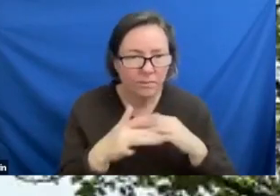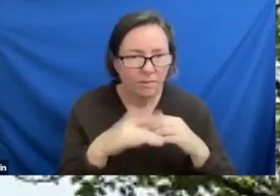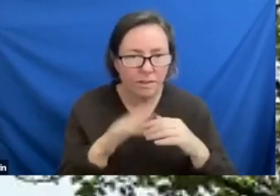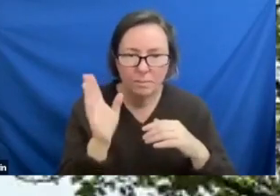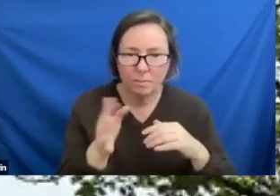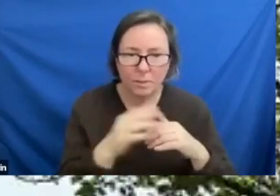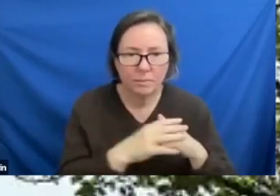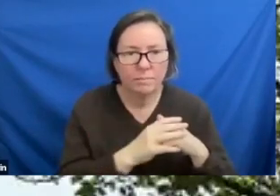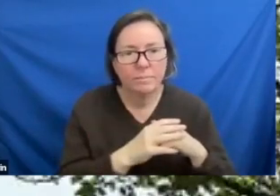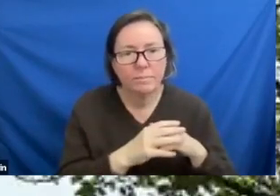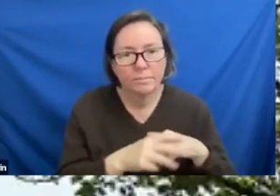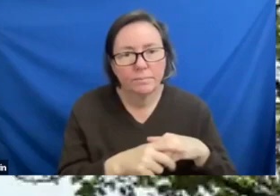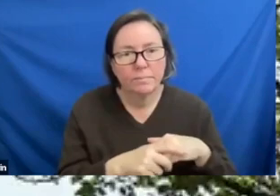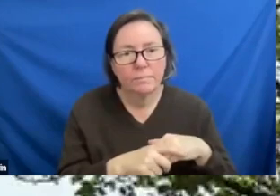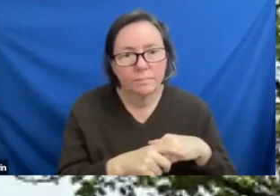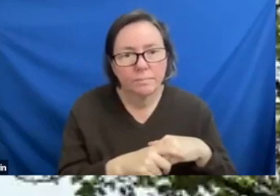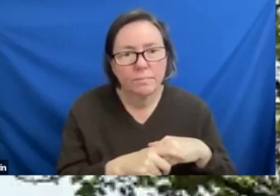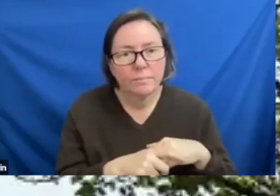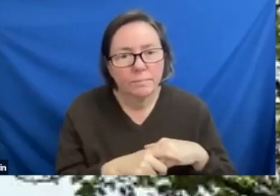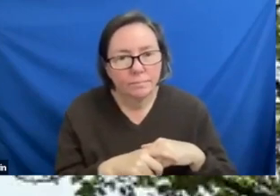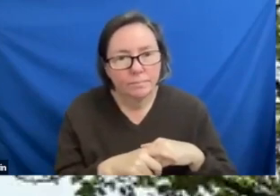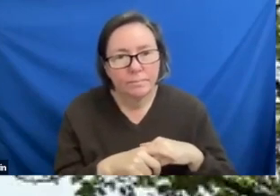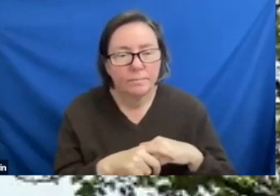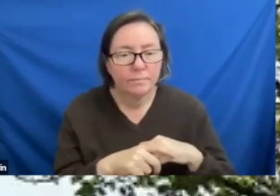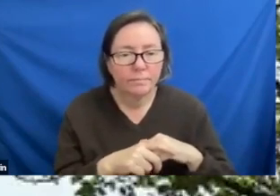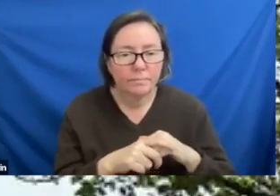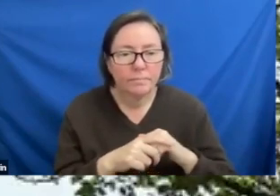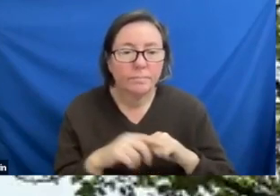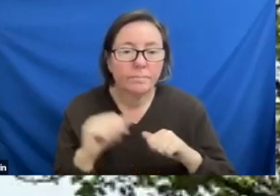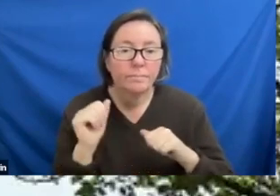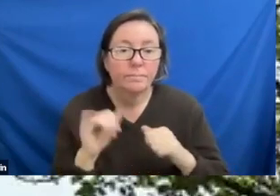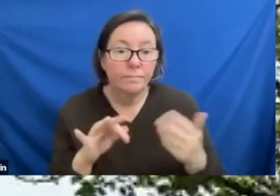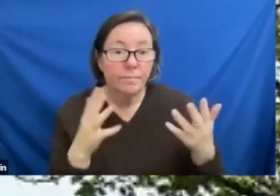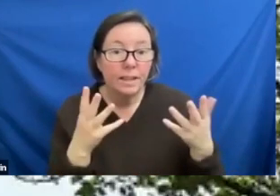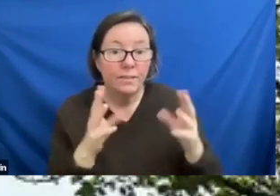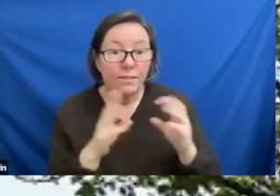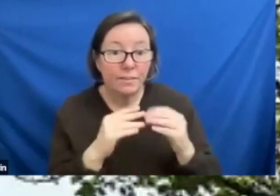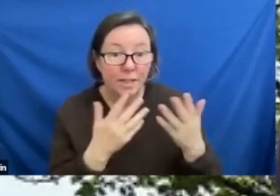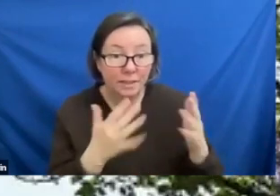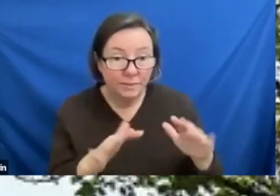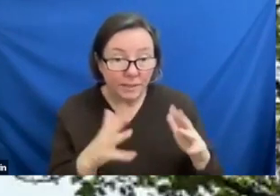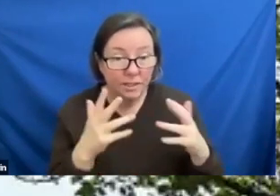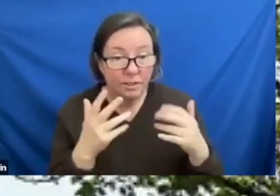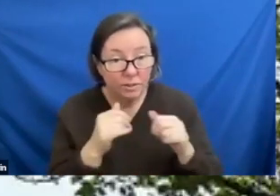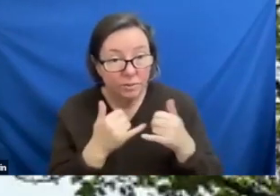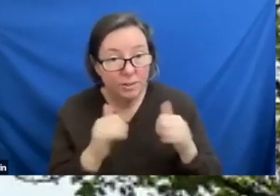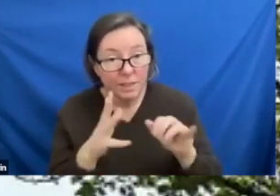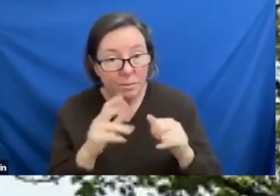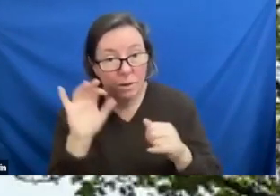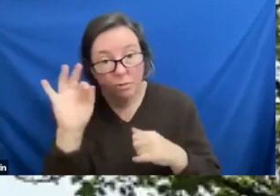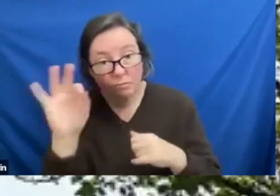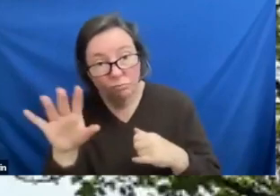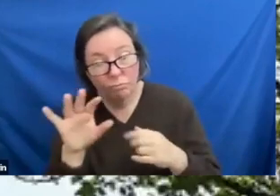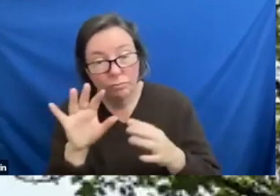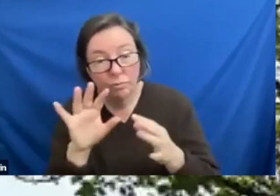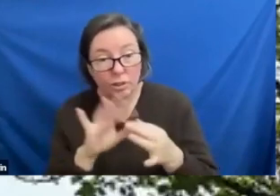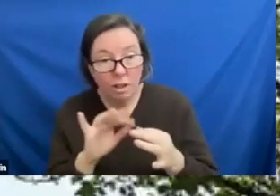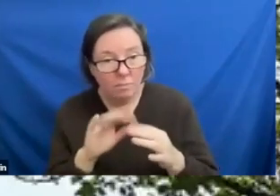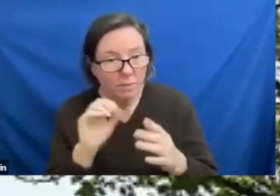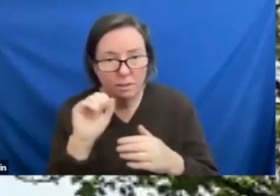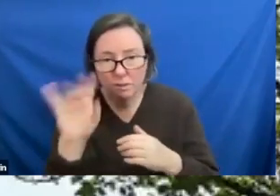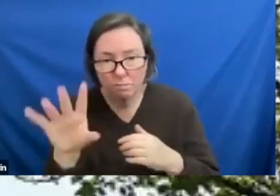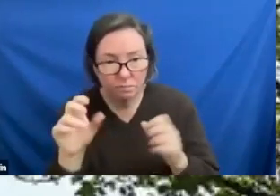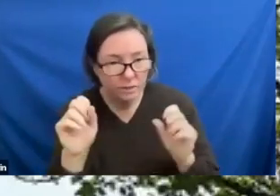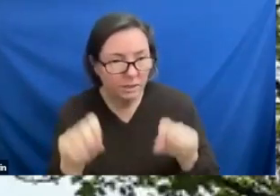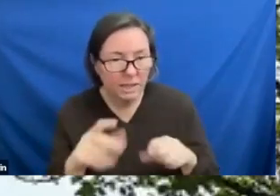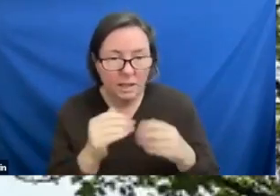can all participate after tonight's meeting, as well as potentially forward it to any of your colleagues or friends, family that would like to participate in this